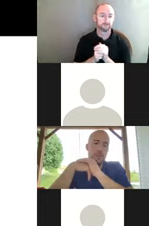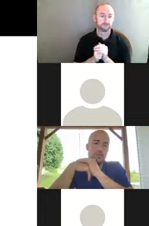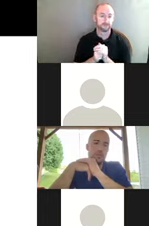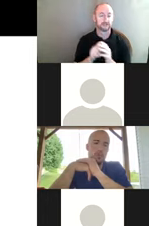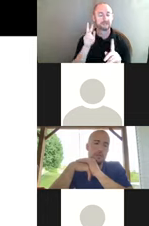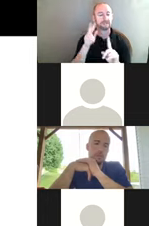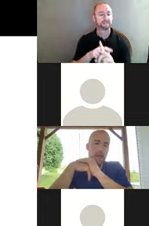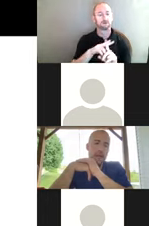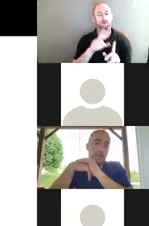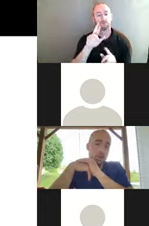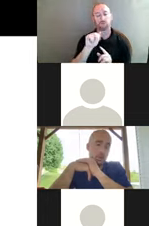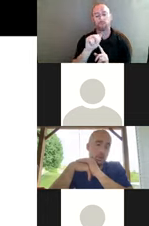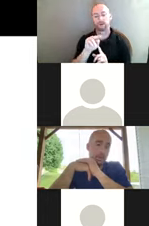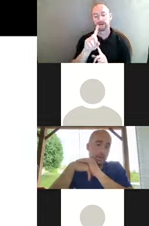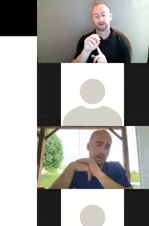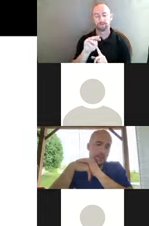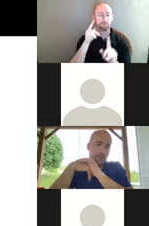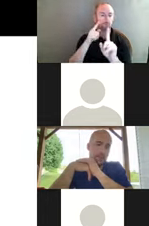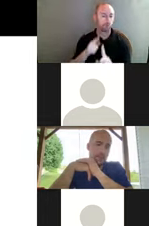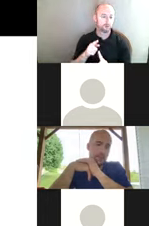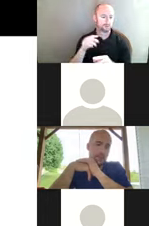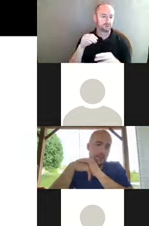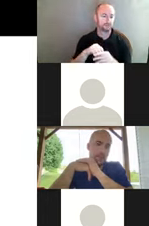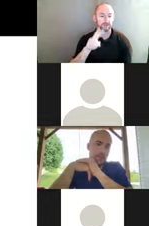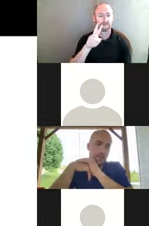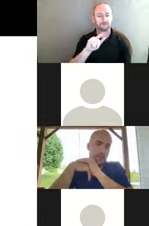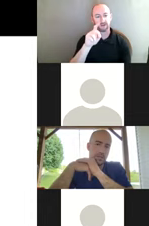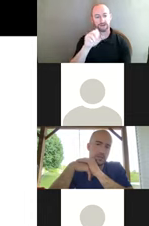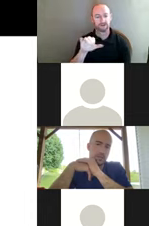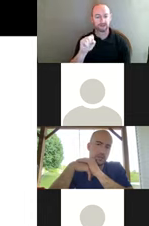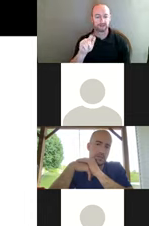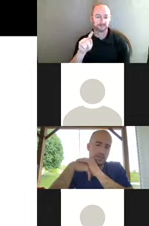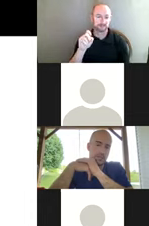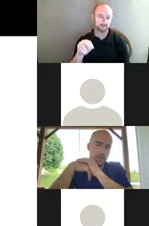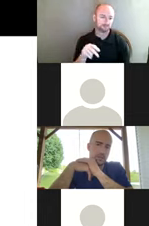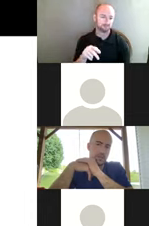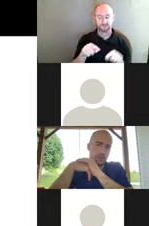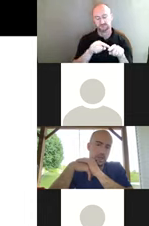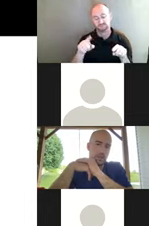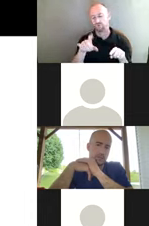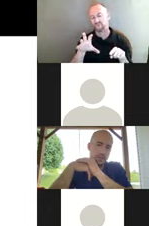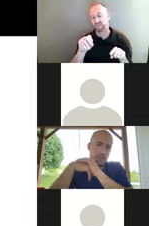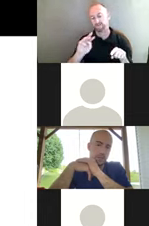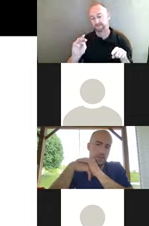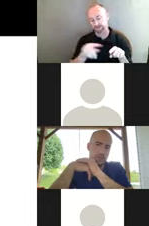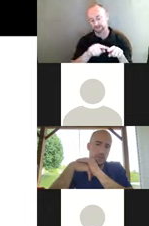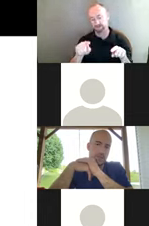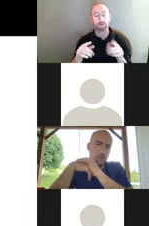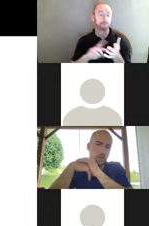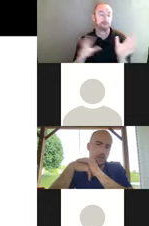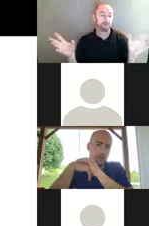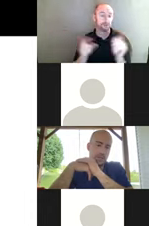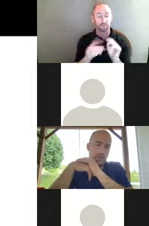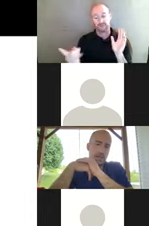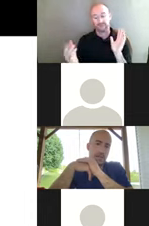assigned random points throughout the quad, a valley station, so that there's a point at least every 150 meters. So that gave me 1,000 points across the